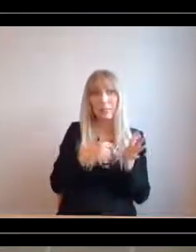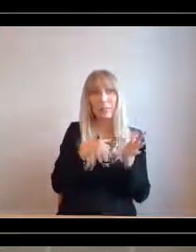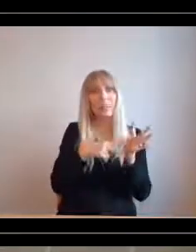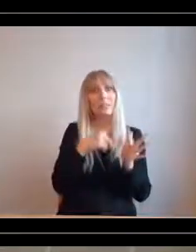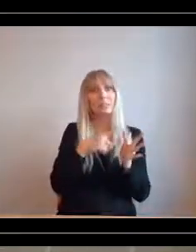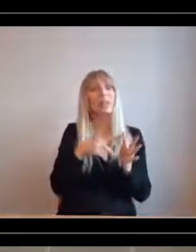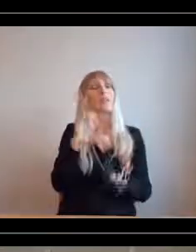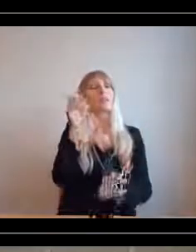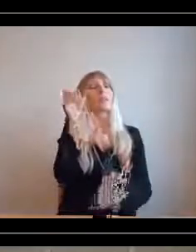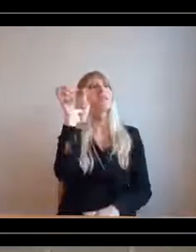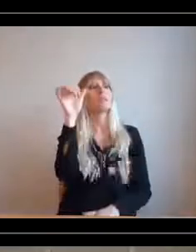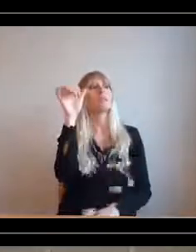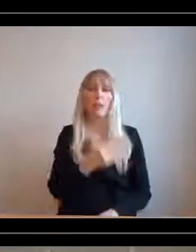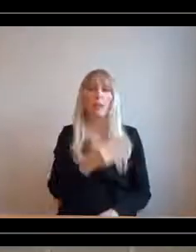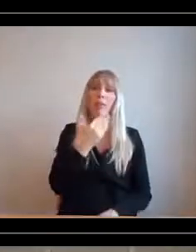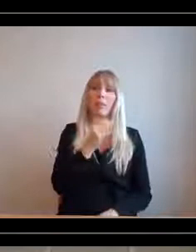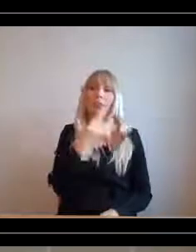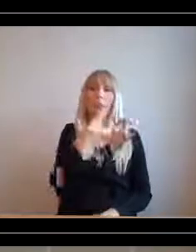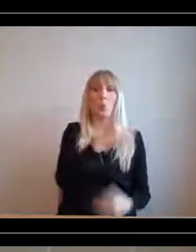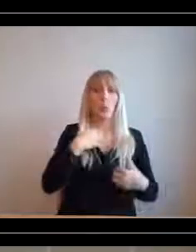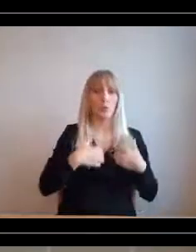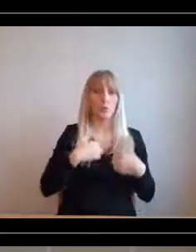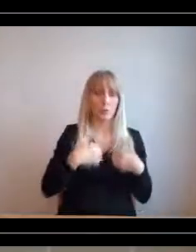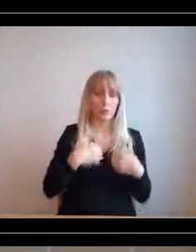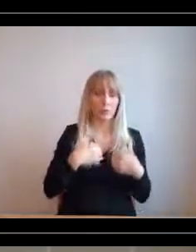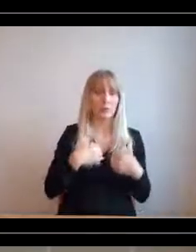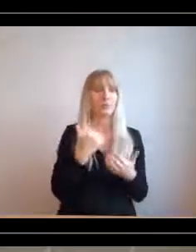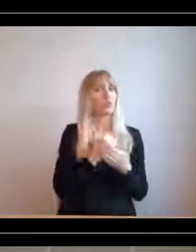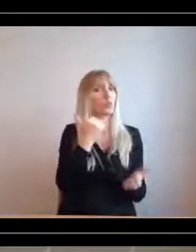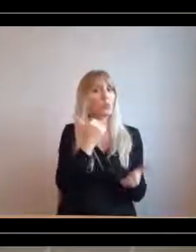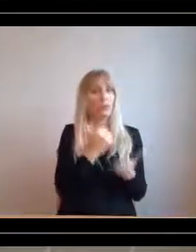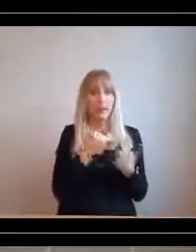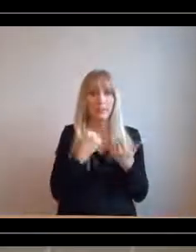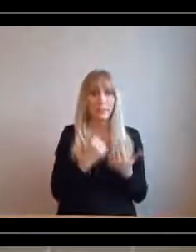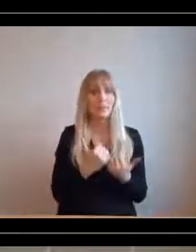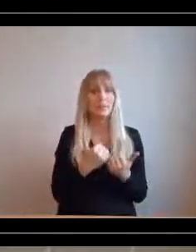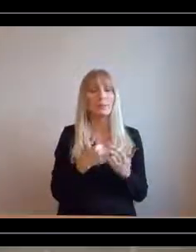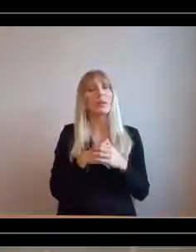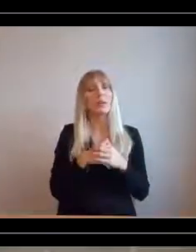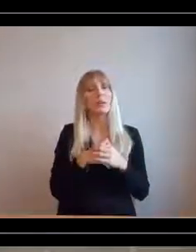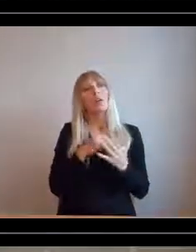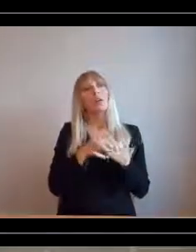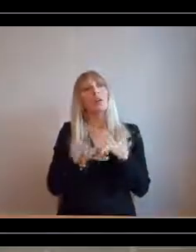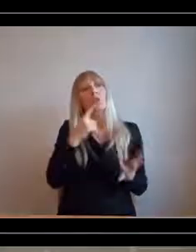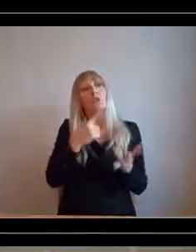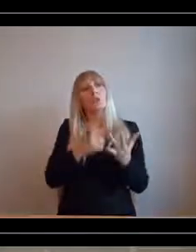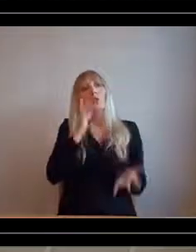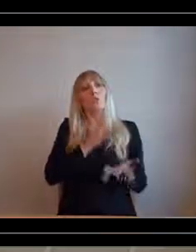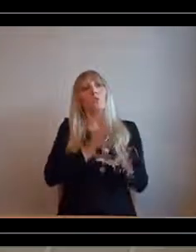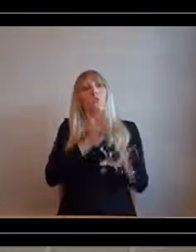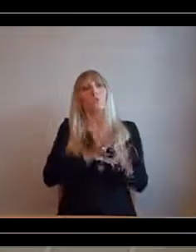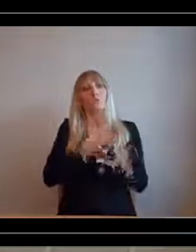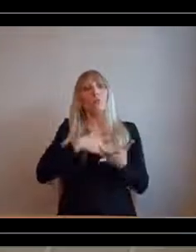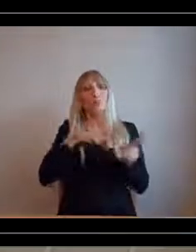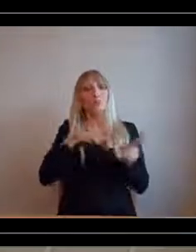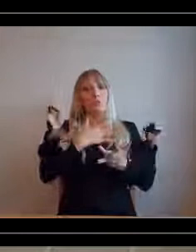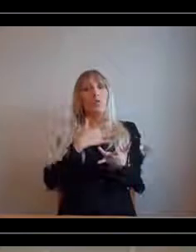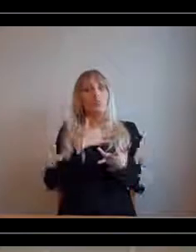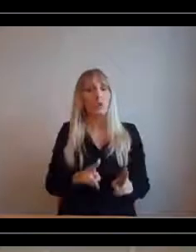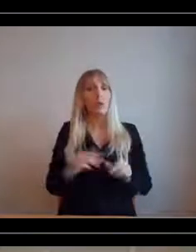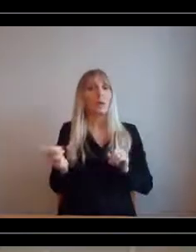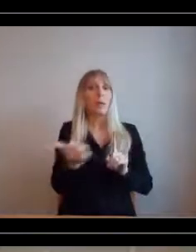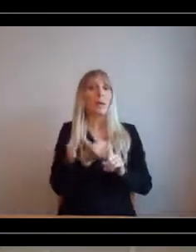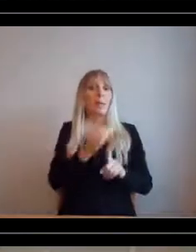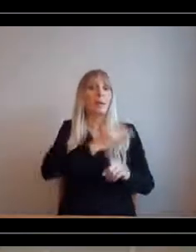sure. Well, yeah, thank you for your interest. That's great. So obviously minimizing impact on the environment is one of